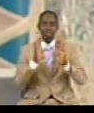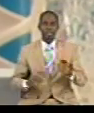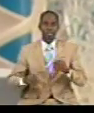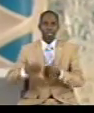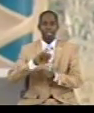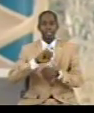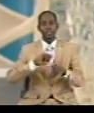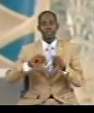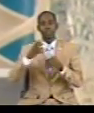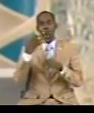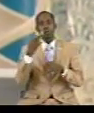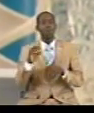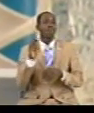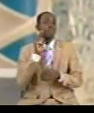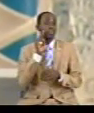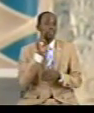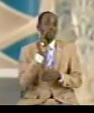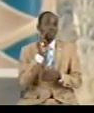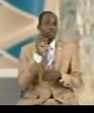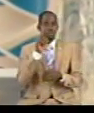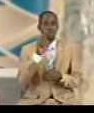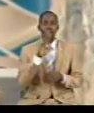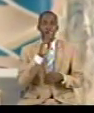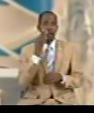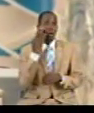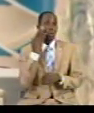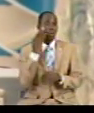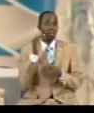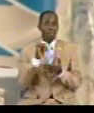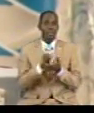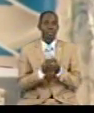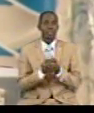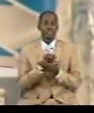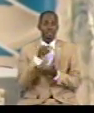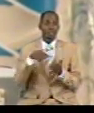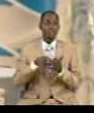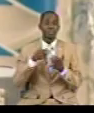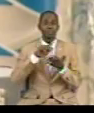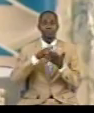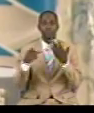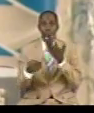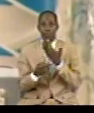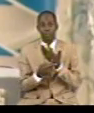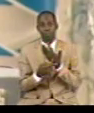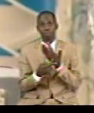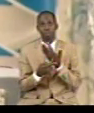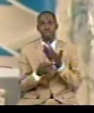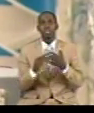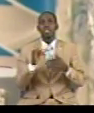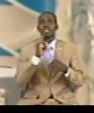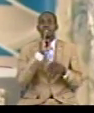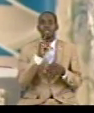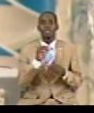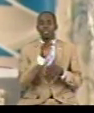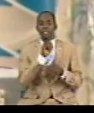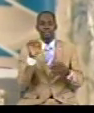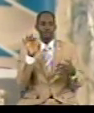many of us are aware that this crusade is a joint venture